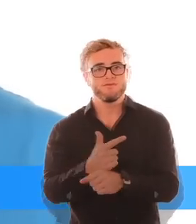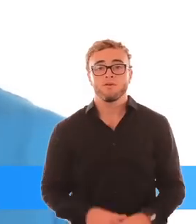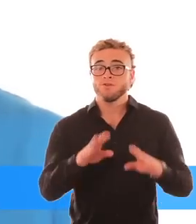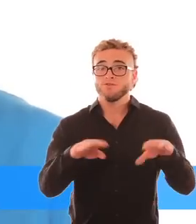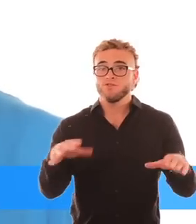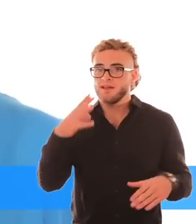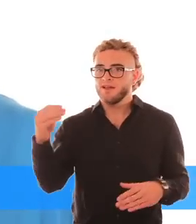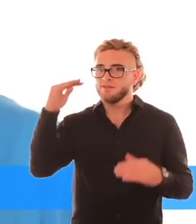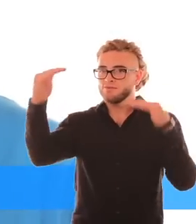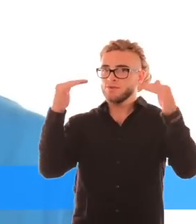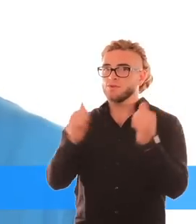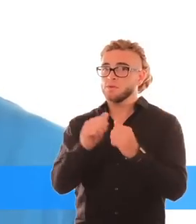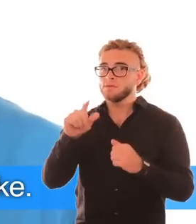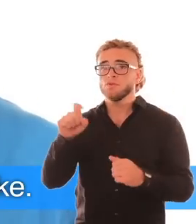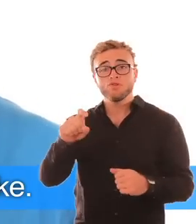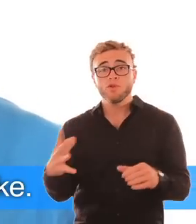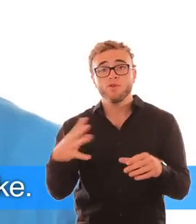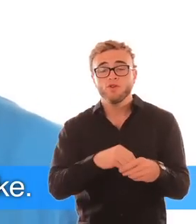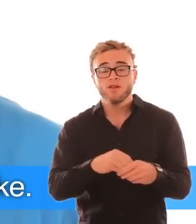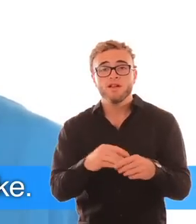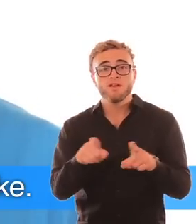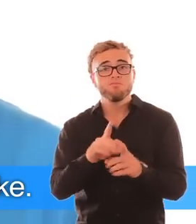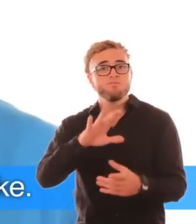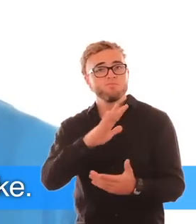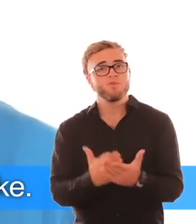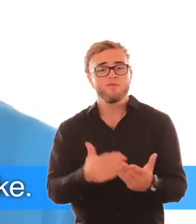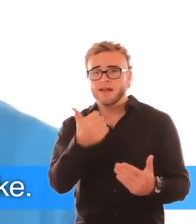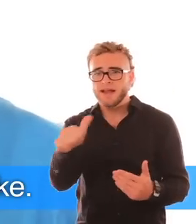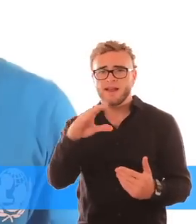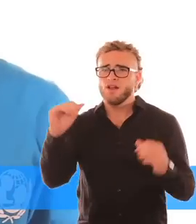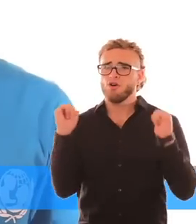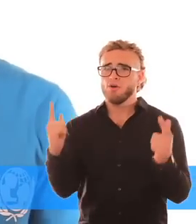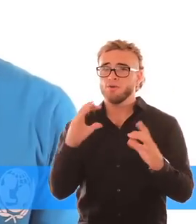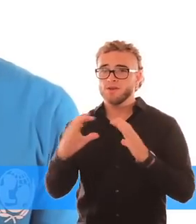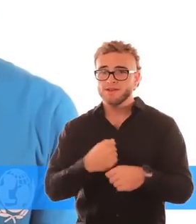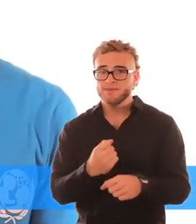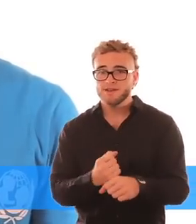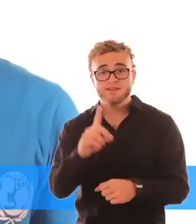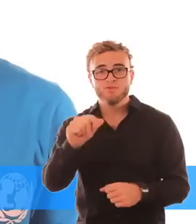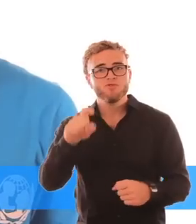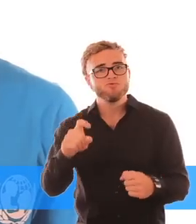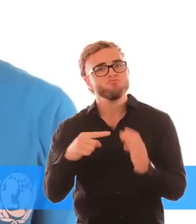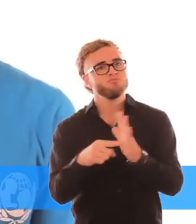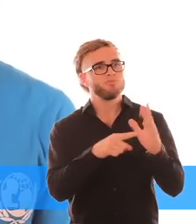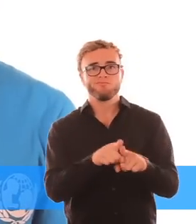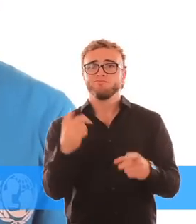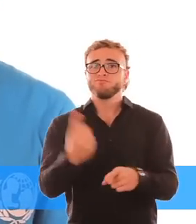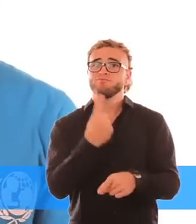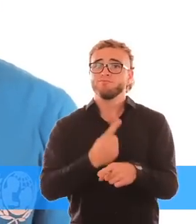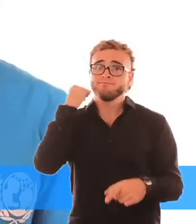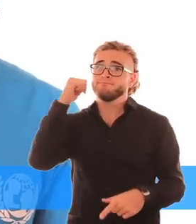Children and adults with disabilities should be included as part of any and all communication we make. Disability should be portrayed as a normal part of